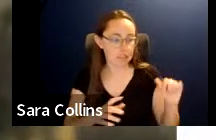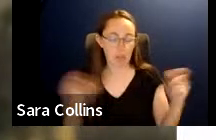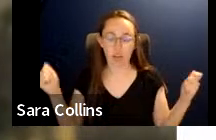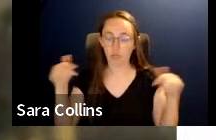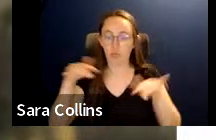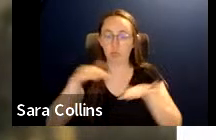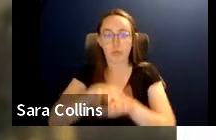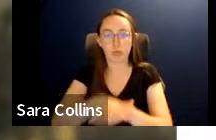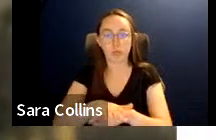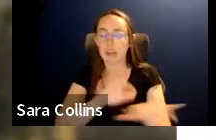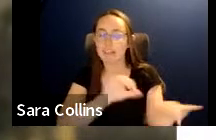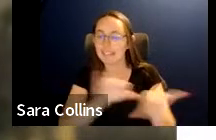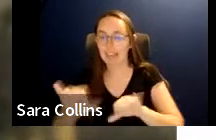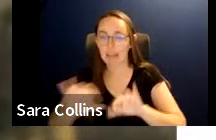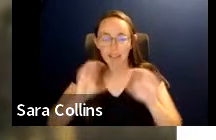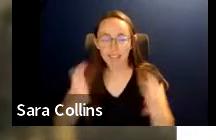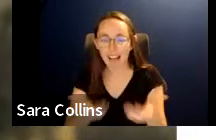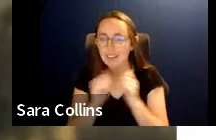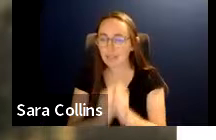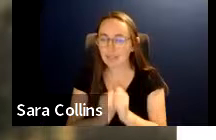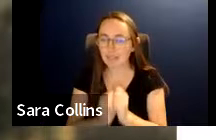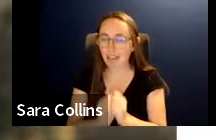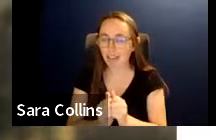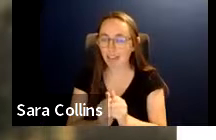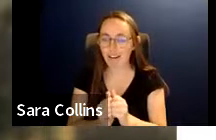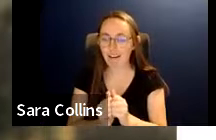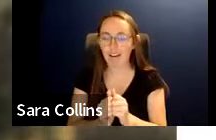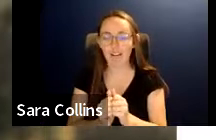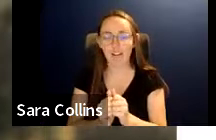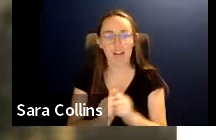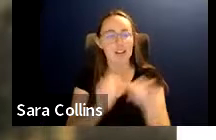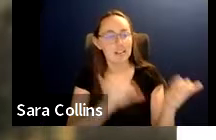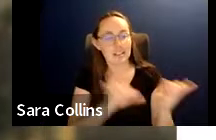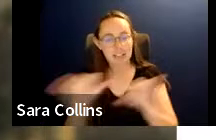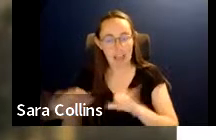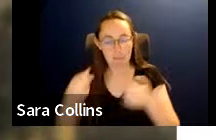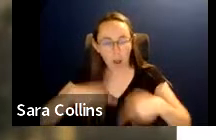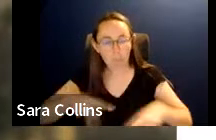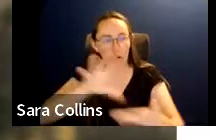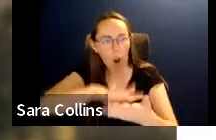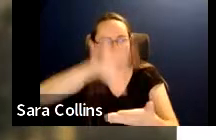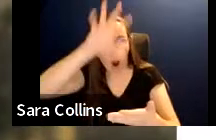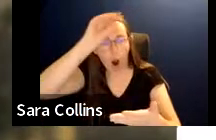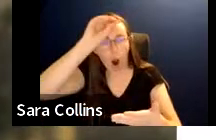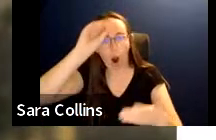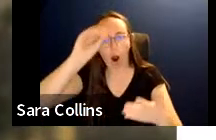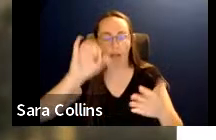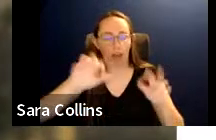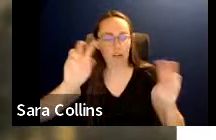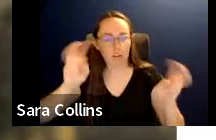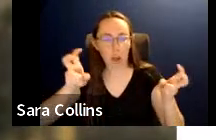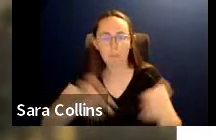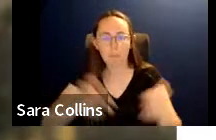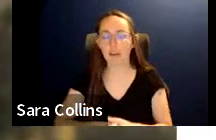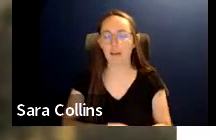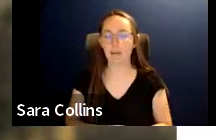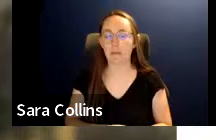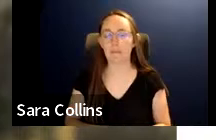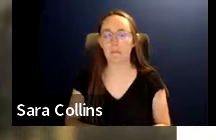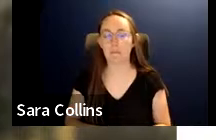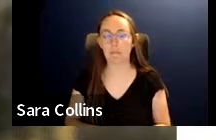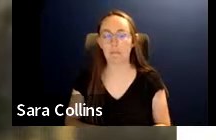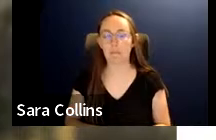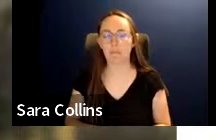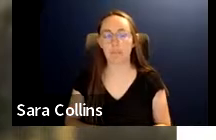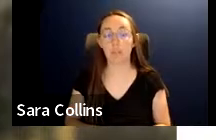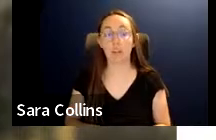they're all going to the same class together. Everybody's, having the opportunity to learn whatever the topic of the day is. But because our seed to